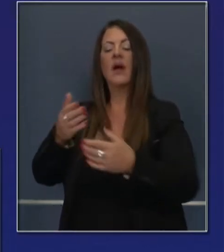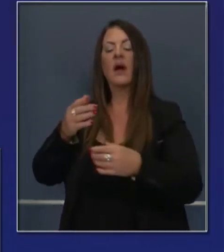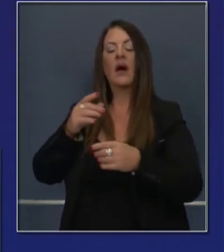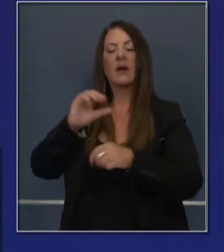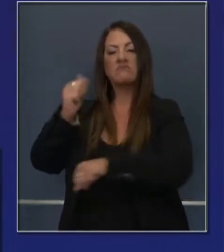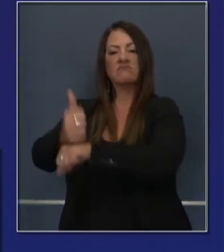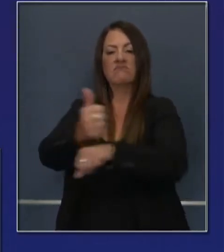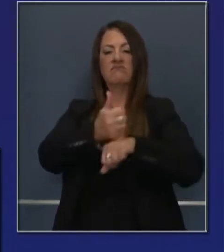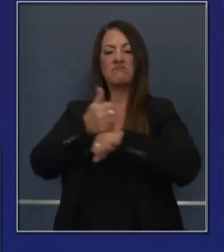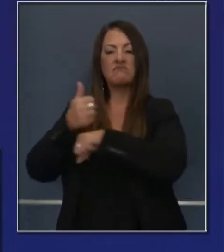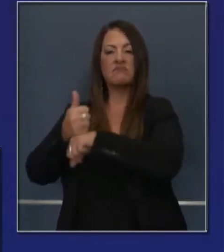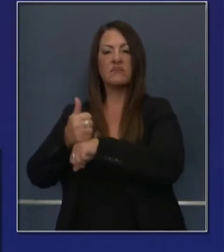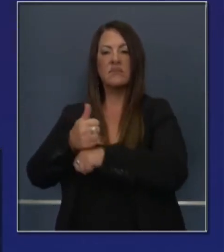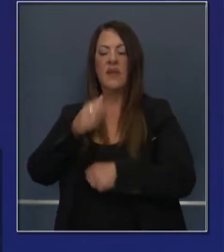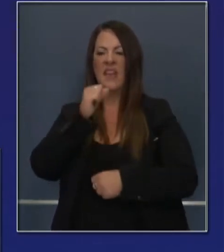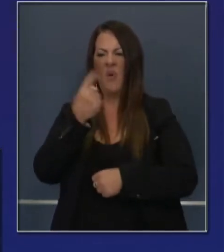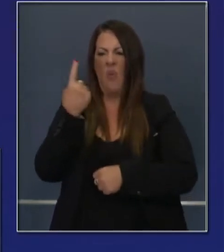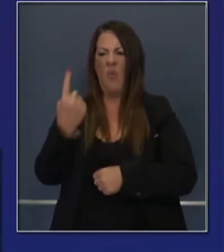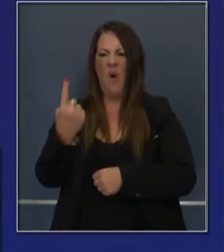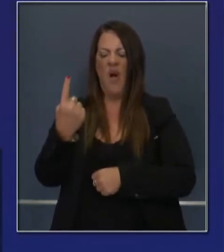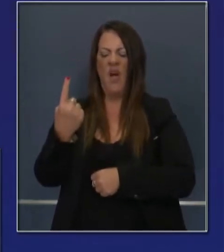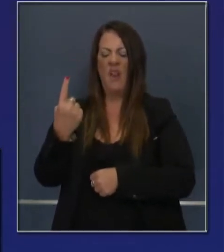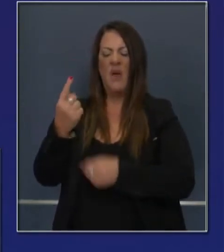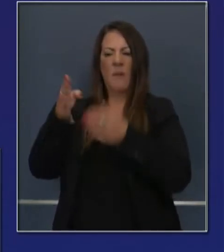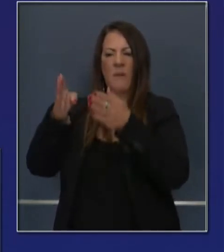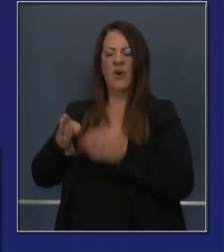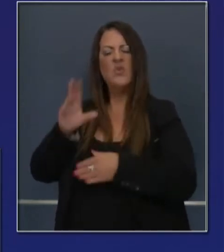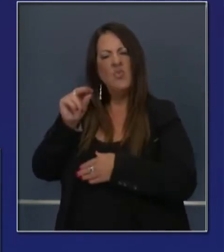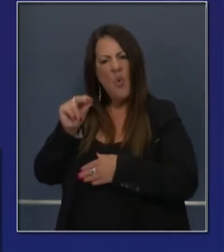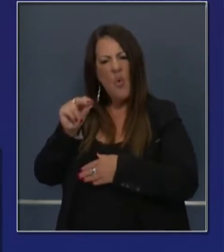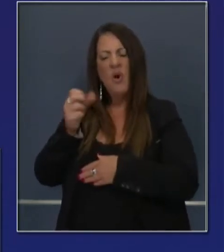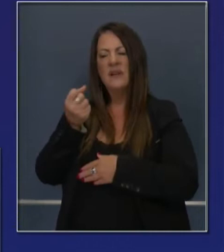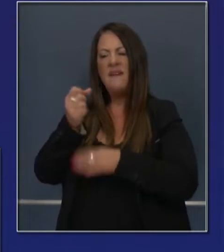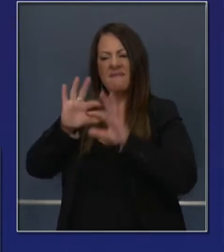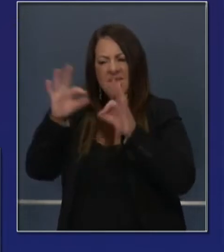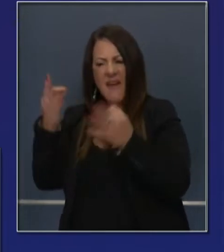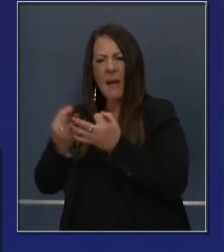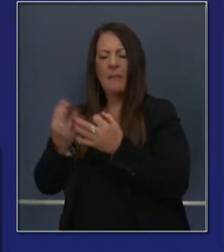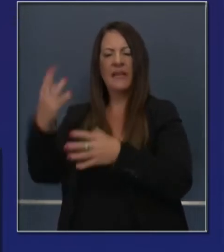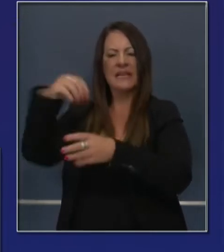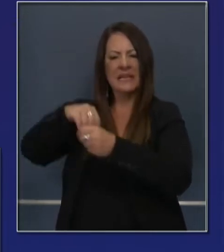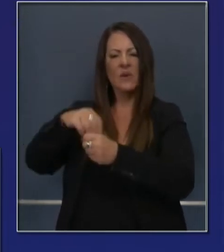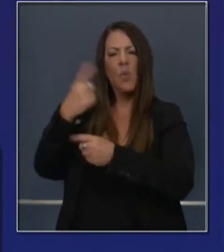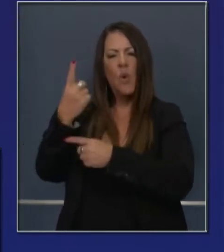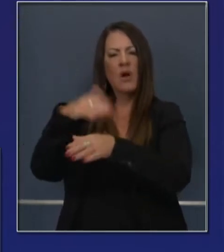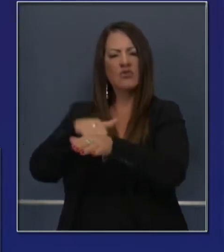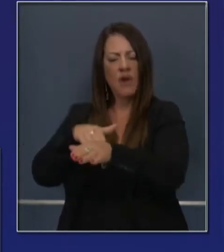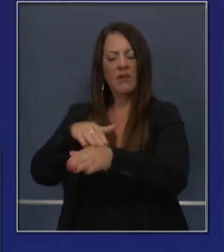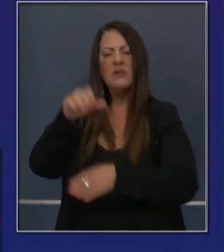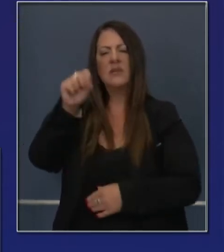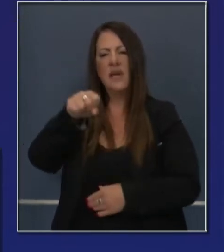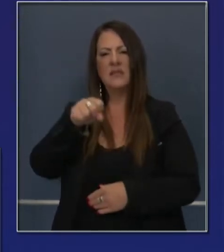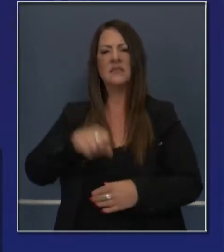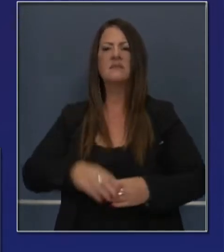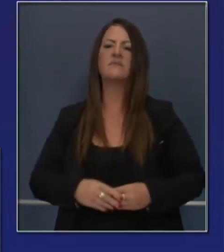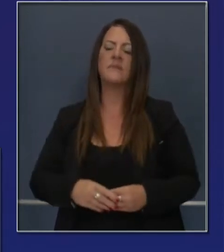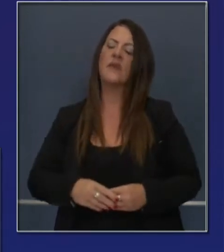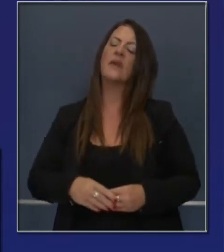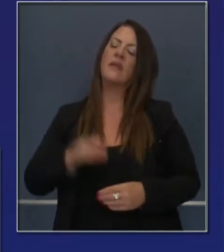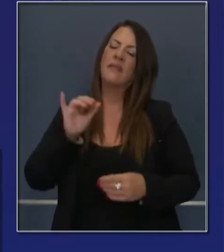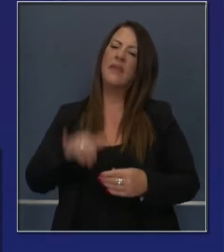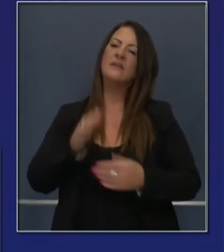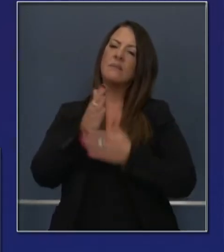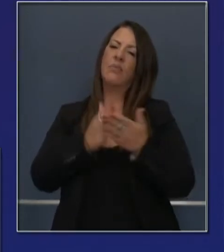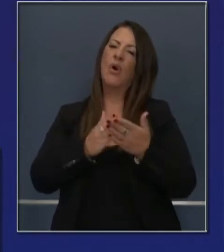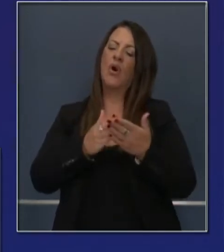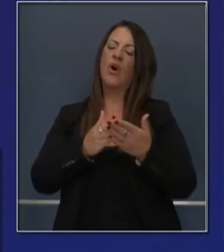Many families are in these trailers. Many individuals have cohorted in these trailers. It's been, again, part